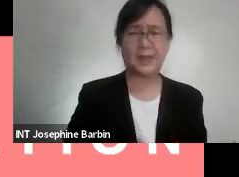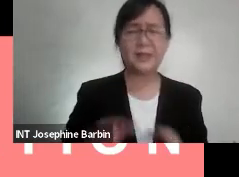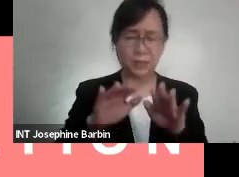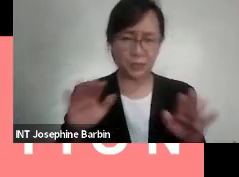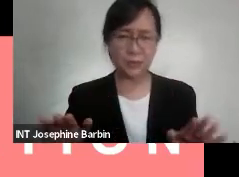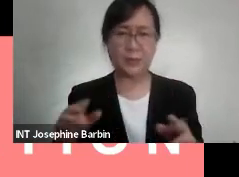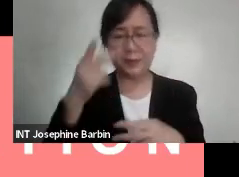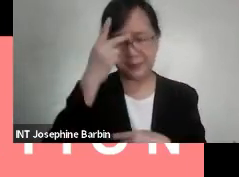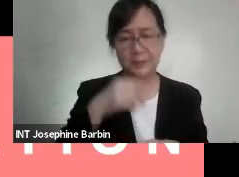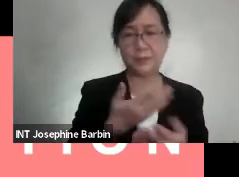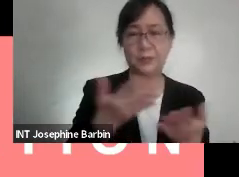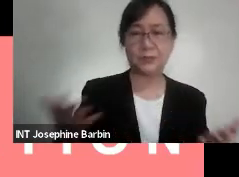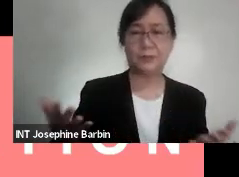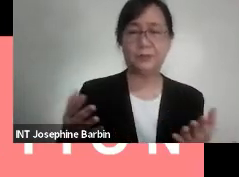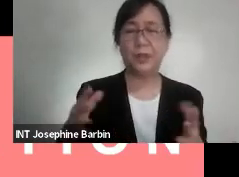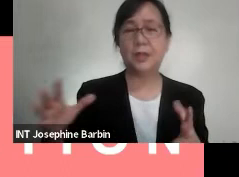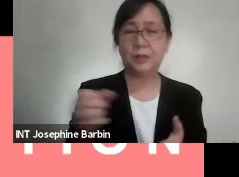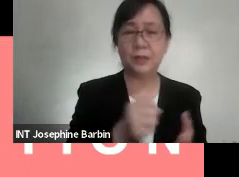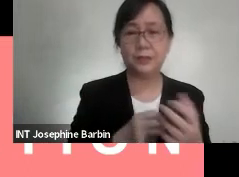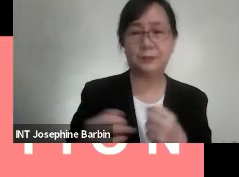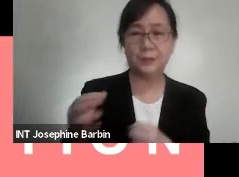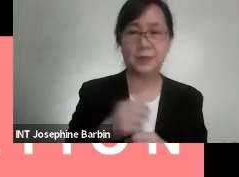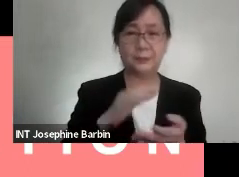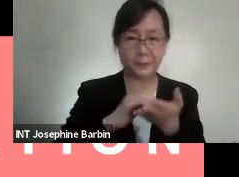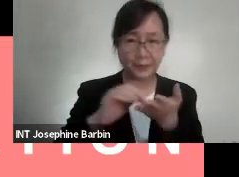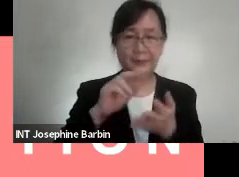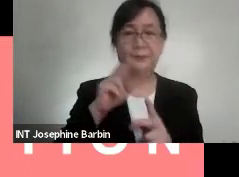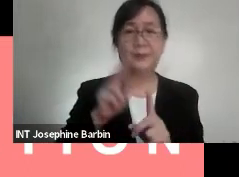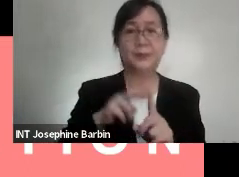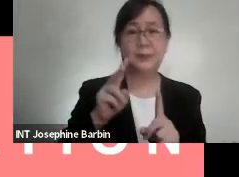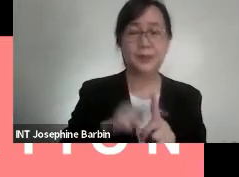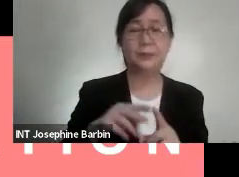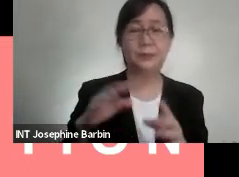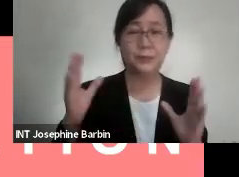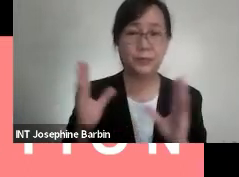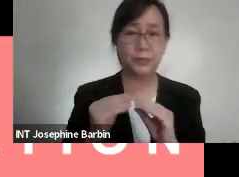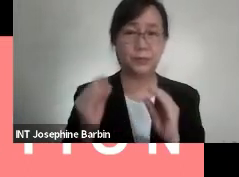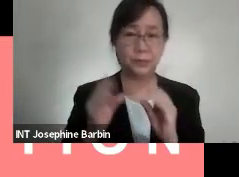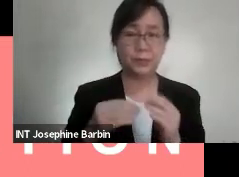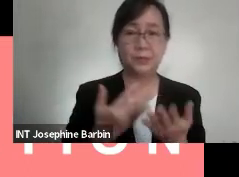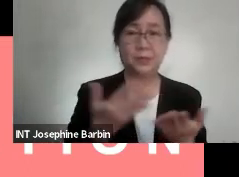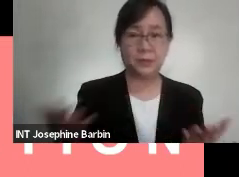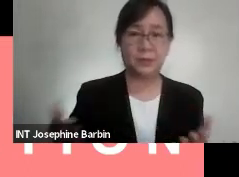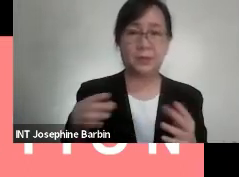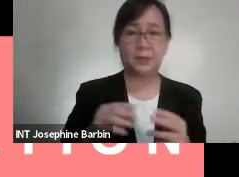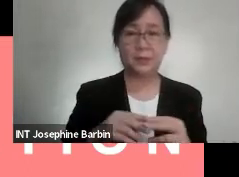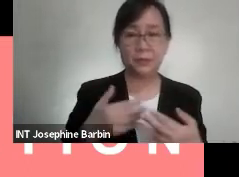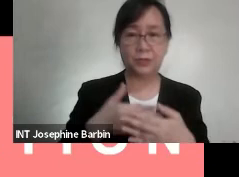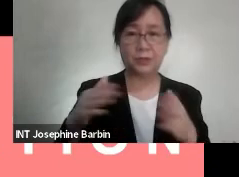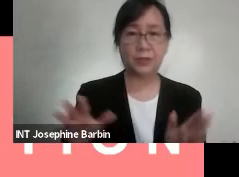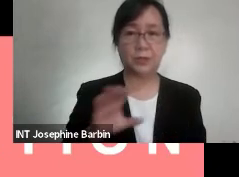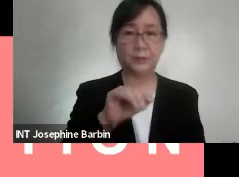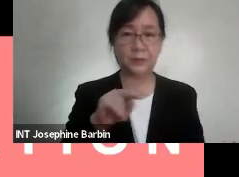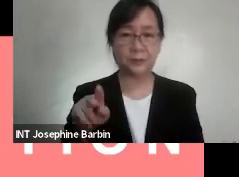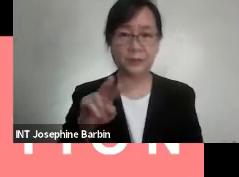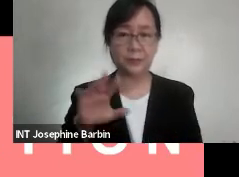to ensure that as we collectively apply the convention in accordance with the guidance laid out in General Comment